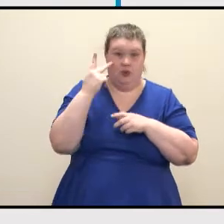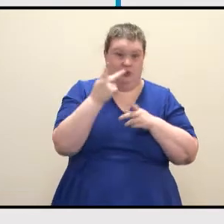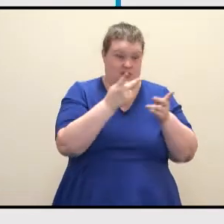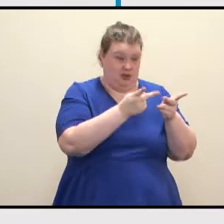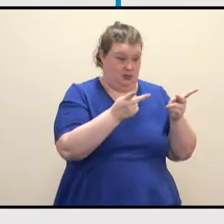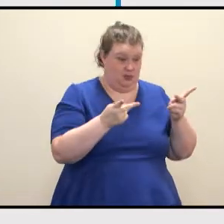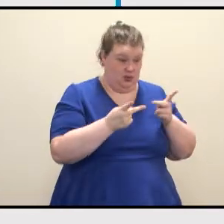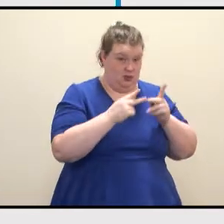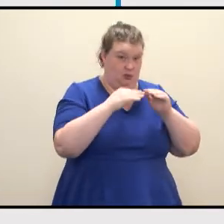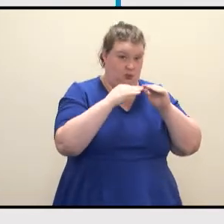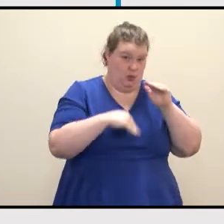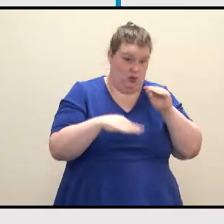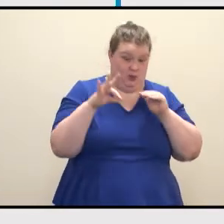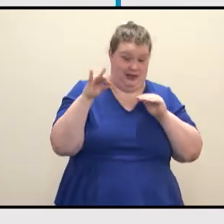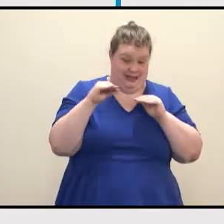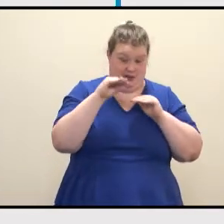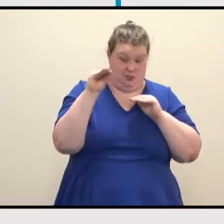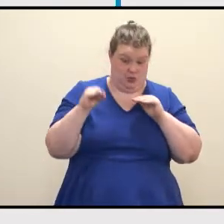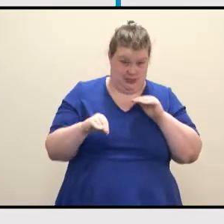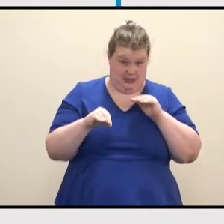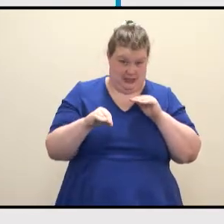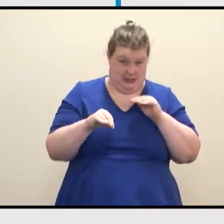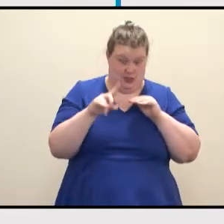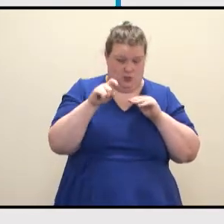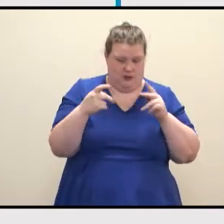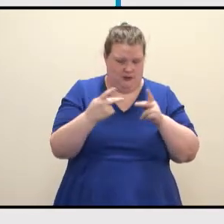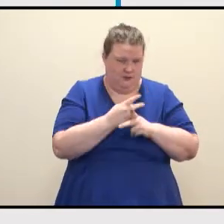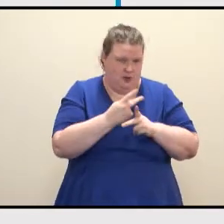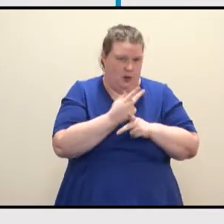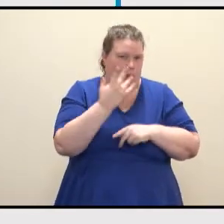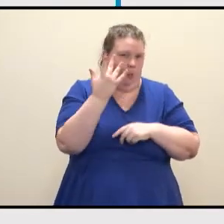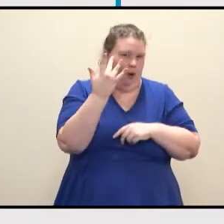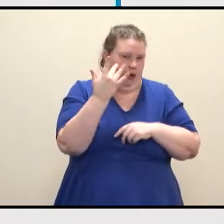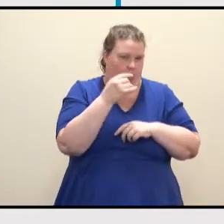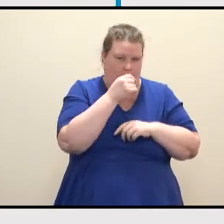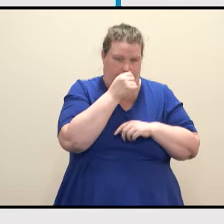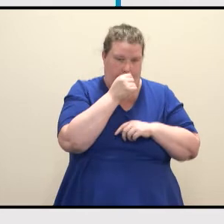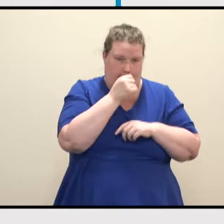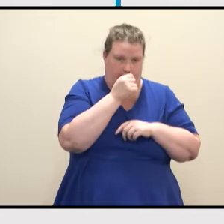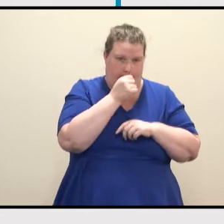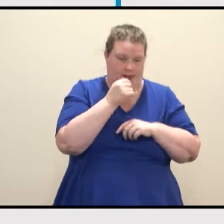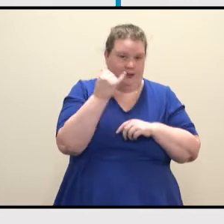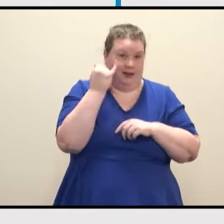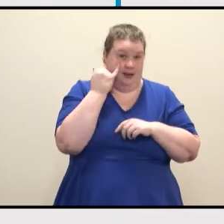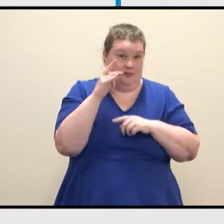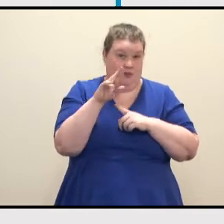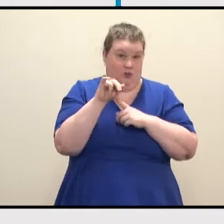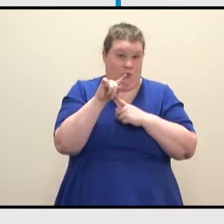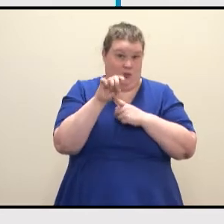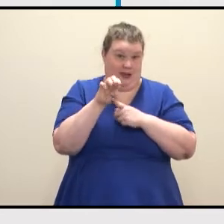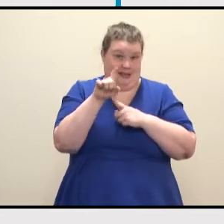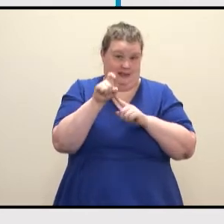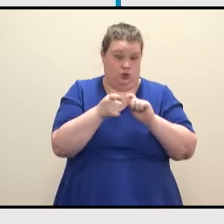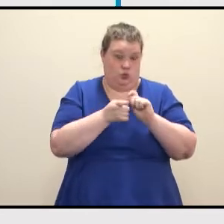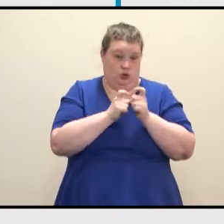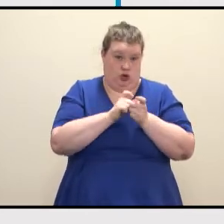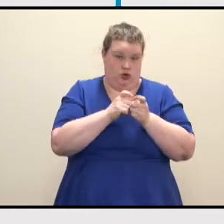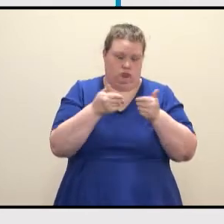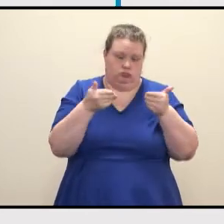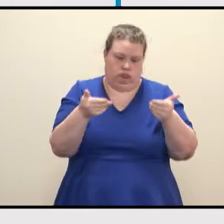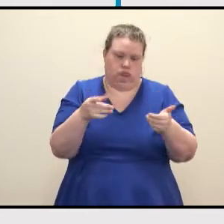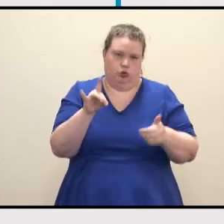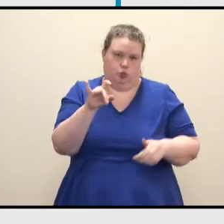positions that are below the 90%, we would want to find out why that is, and if that rate needs to be adjusted, we would do